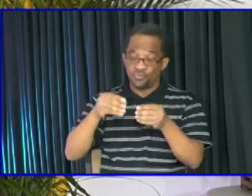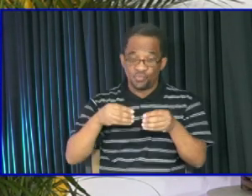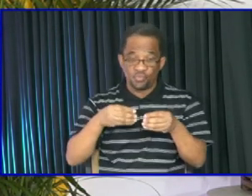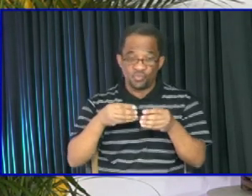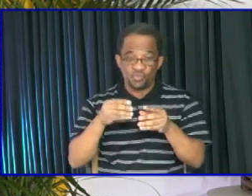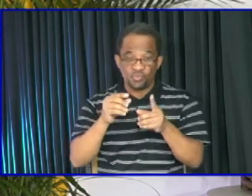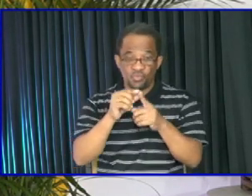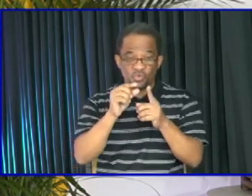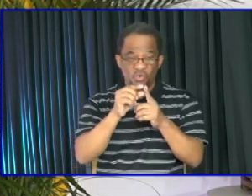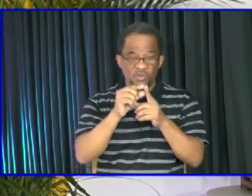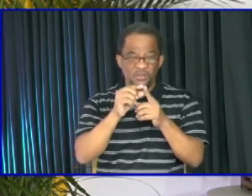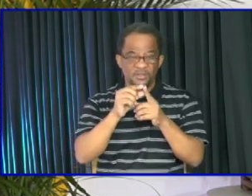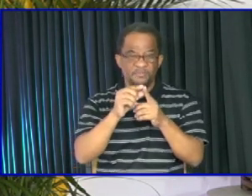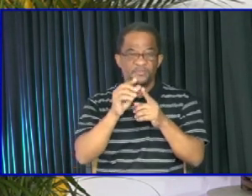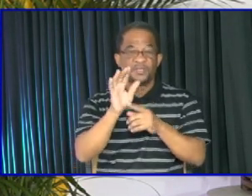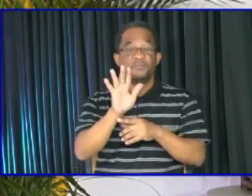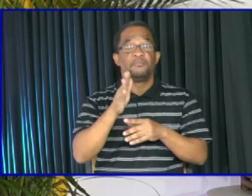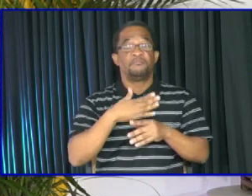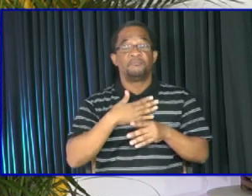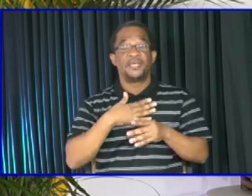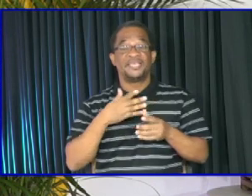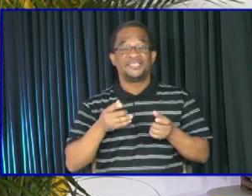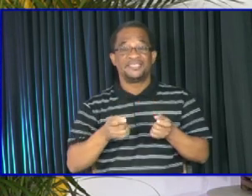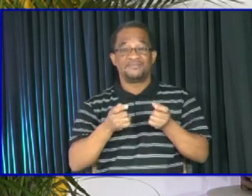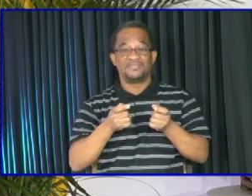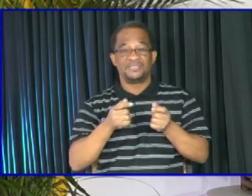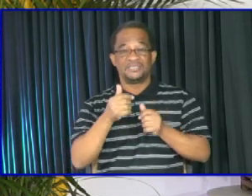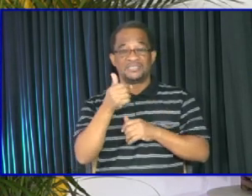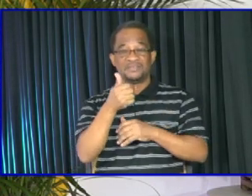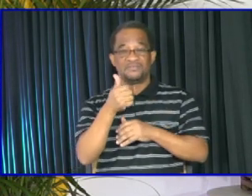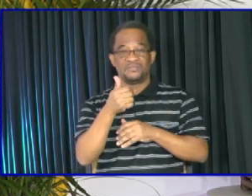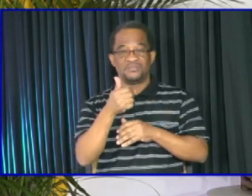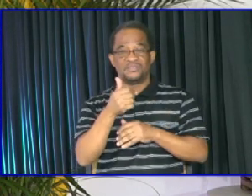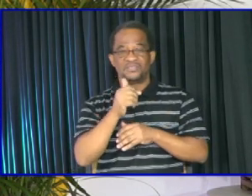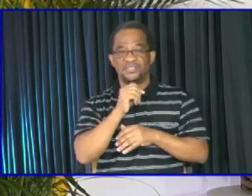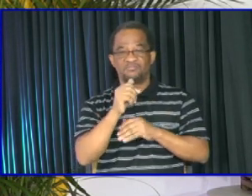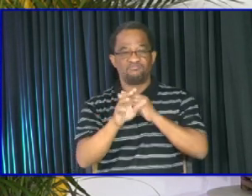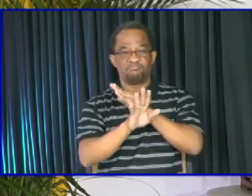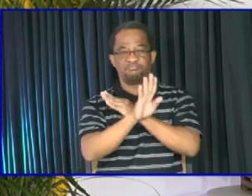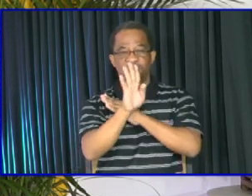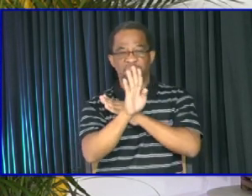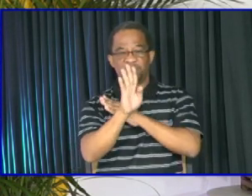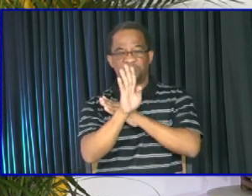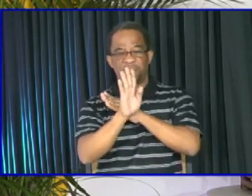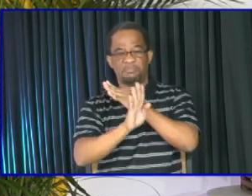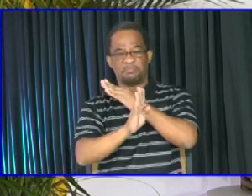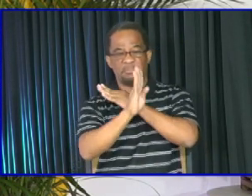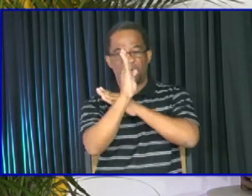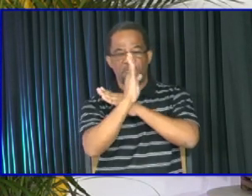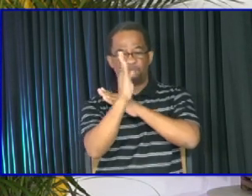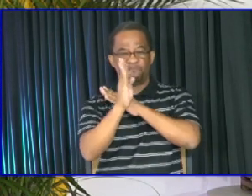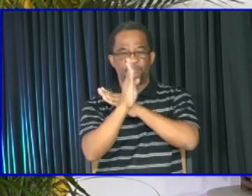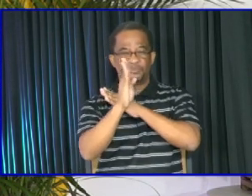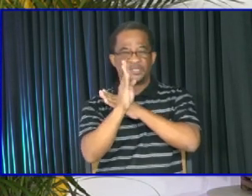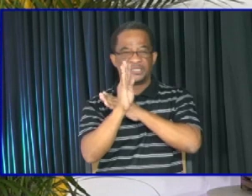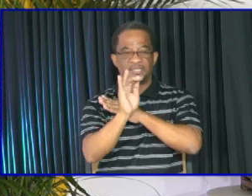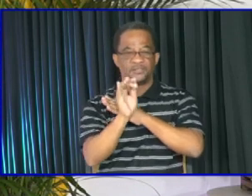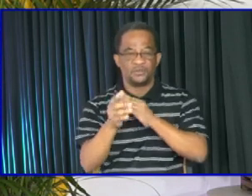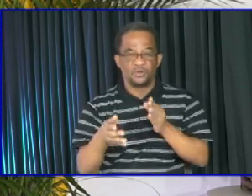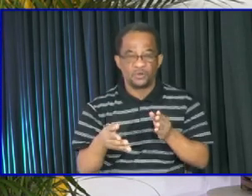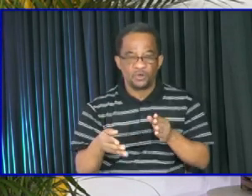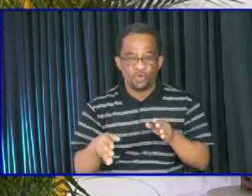extent that my sinful self will not be an obstacle in the way of the cross, but that you will clothe this